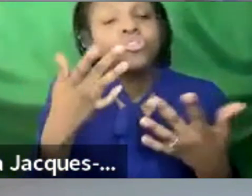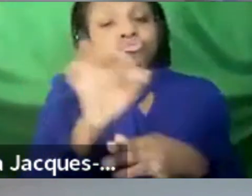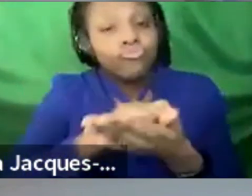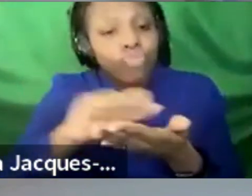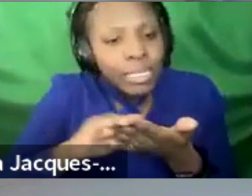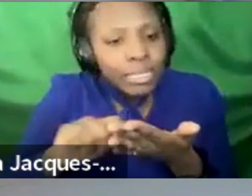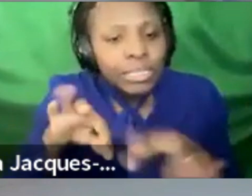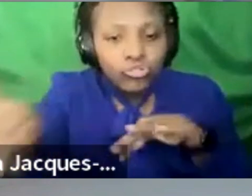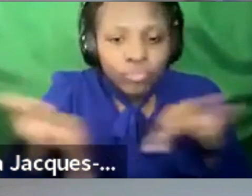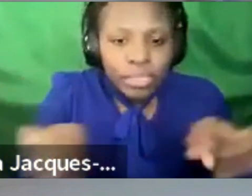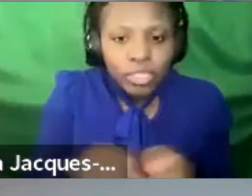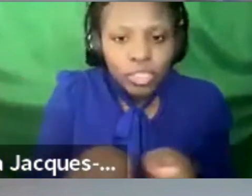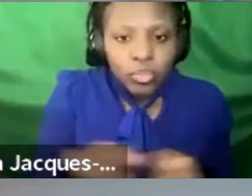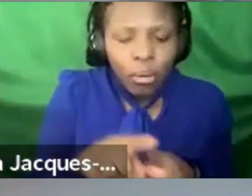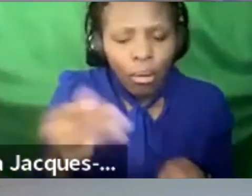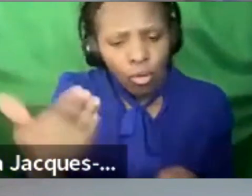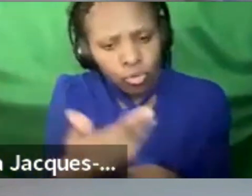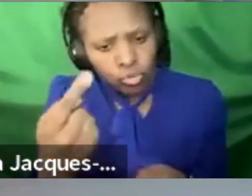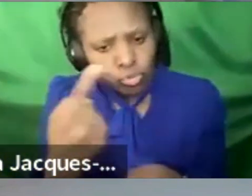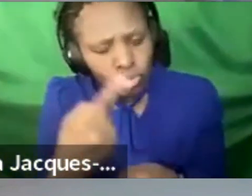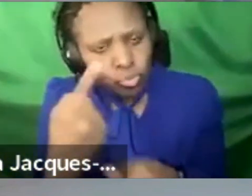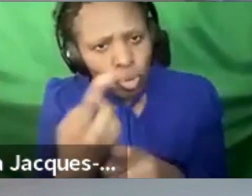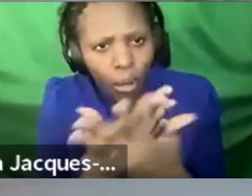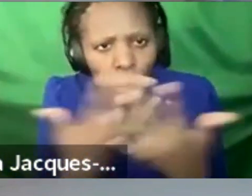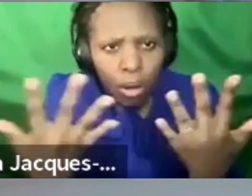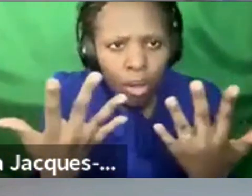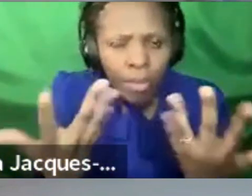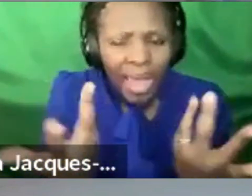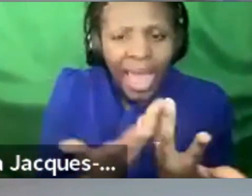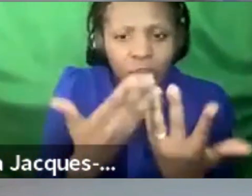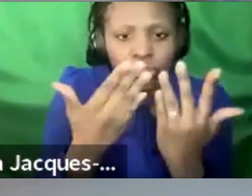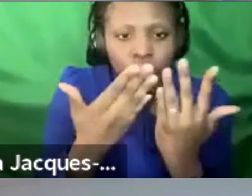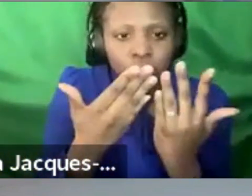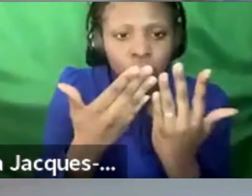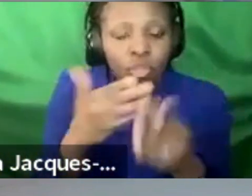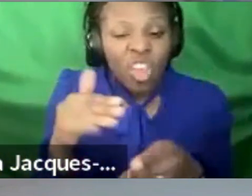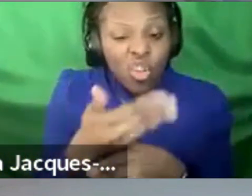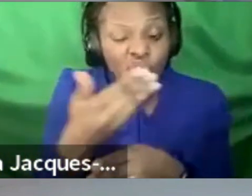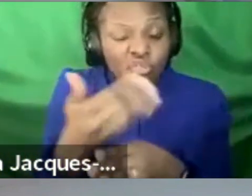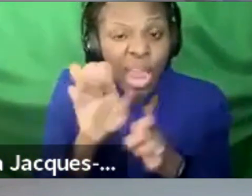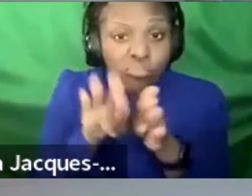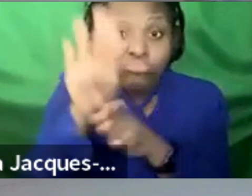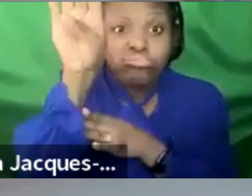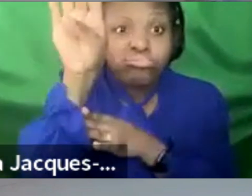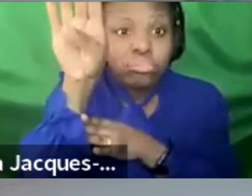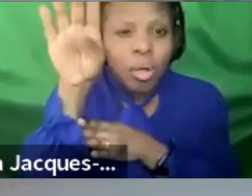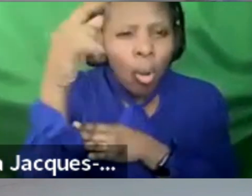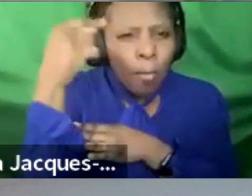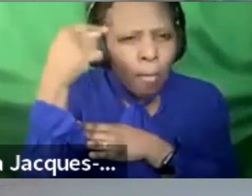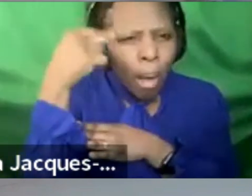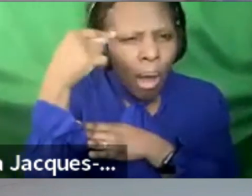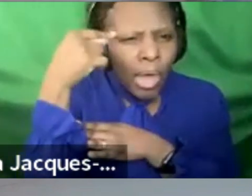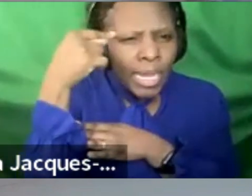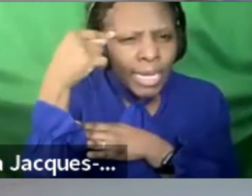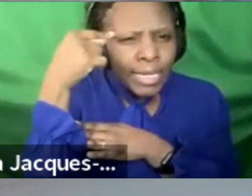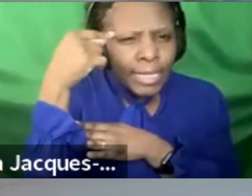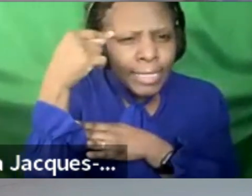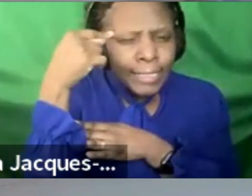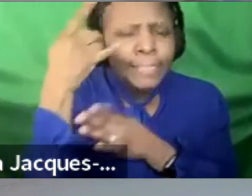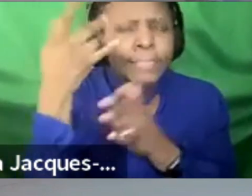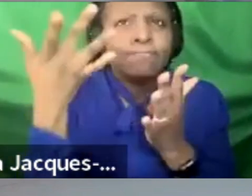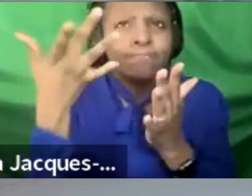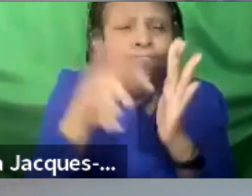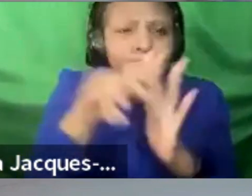so talk to them a lot about how to advance their careers or their mindsets or how to get the breakthrough